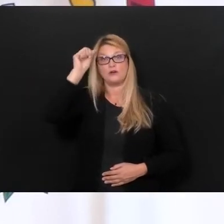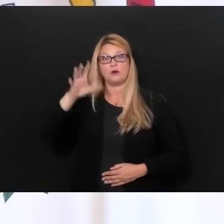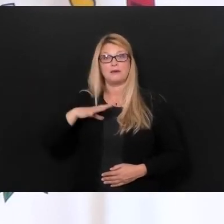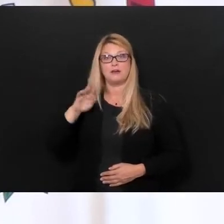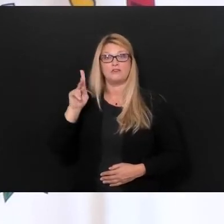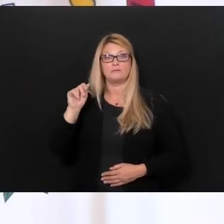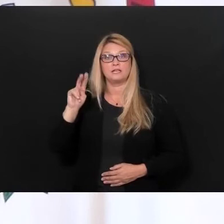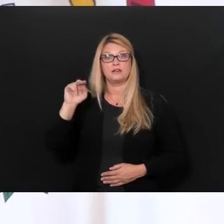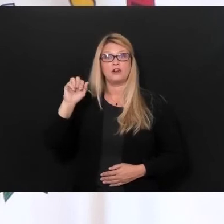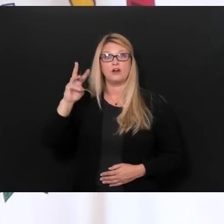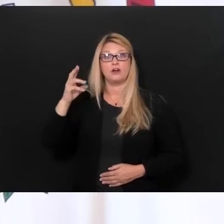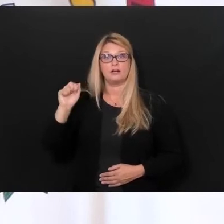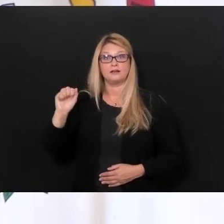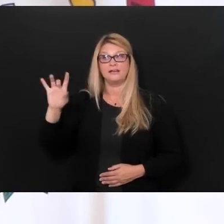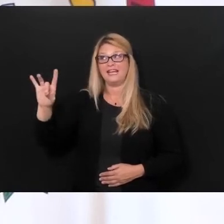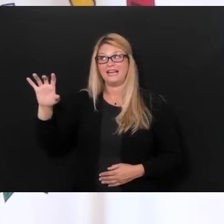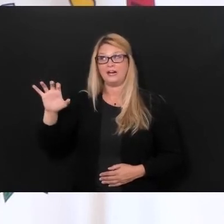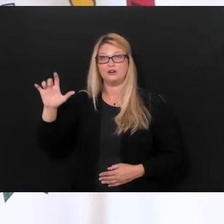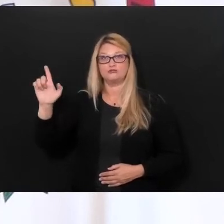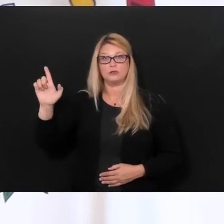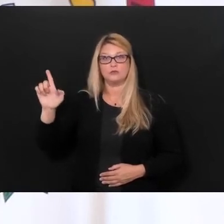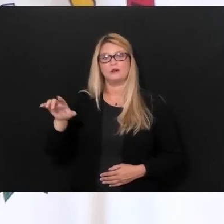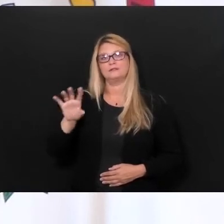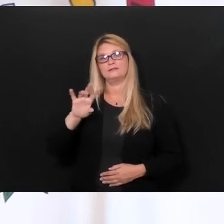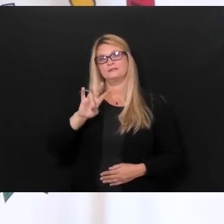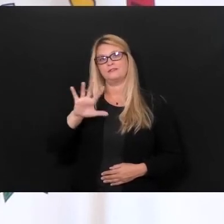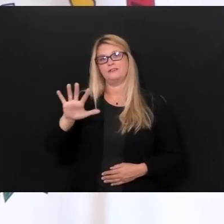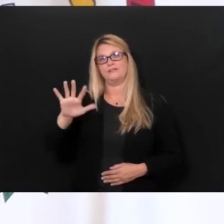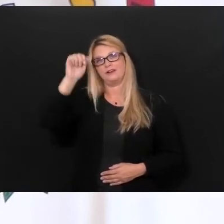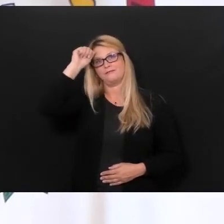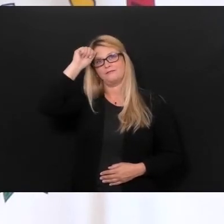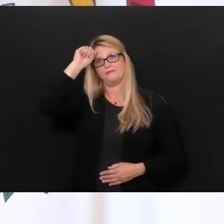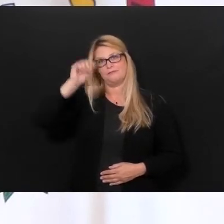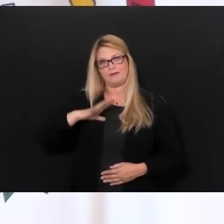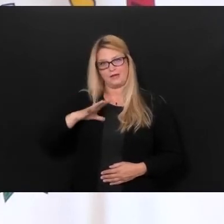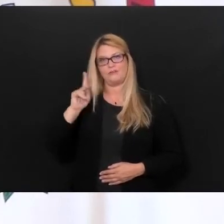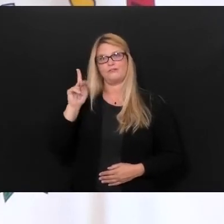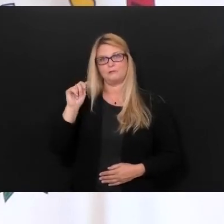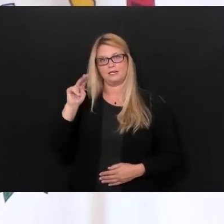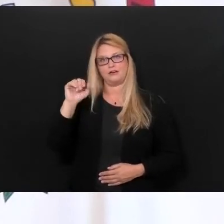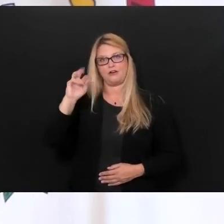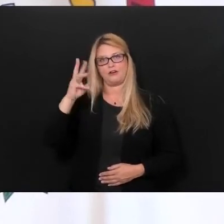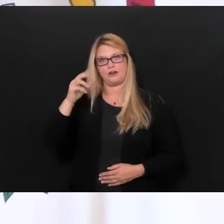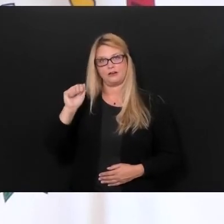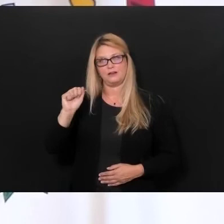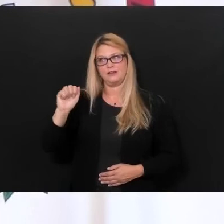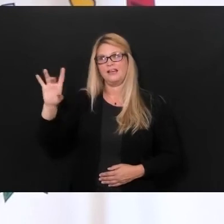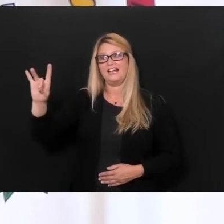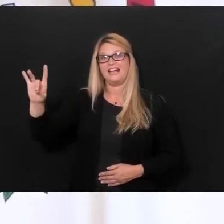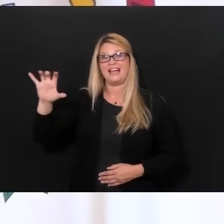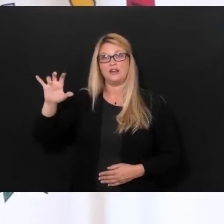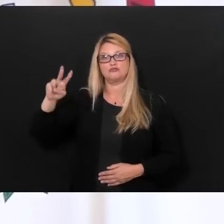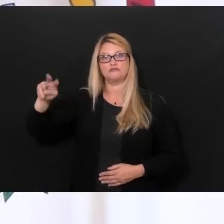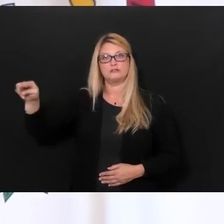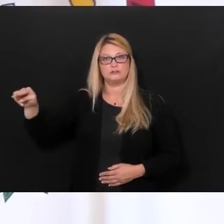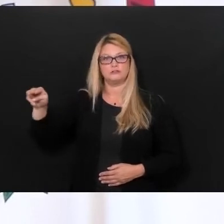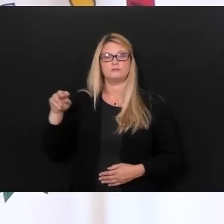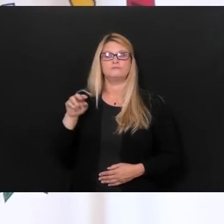County. The 821st death, a 75-year-old male from Kanawha County. The 822nd death,